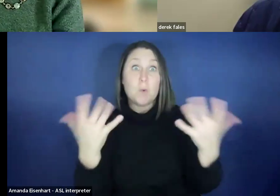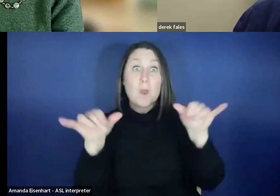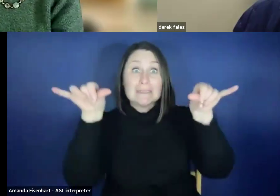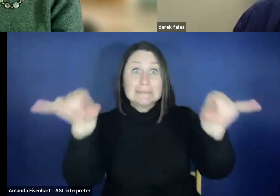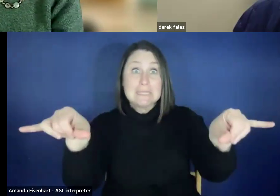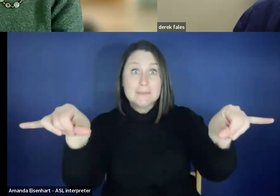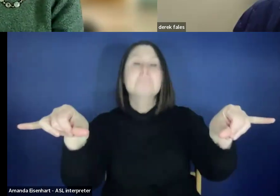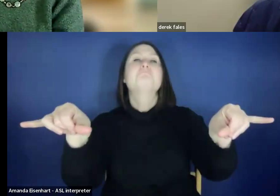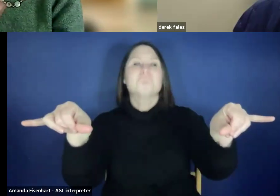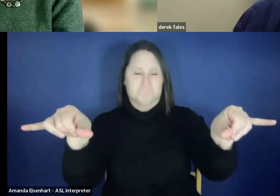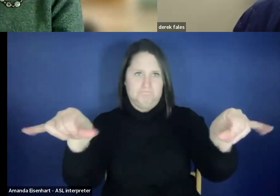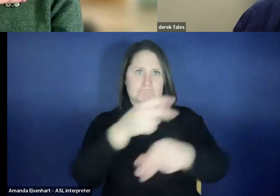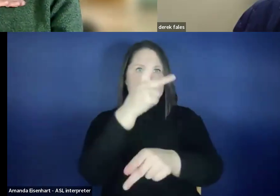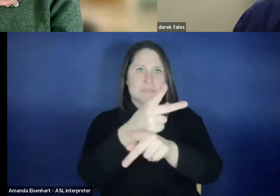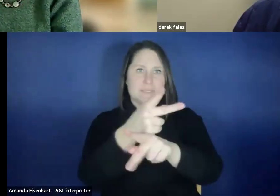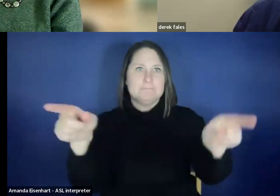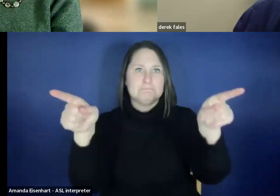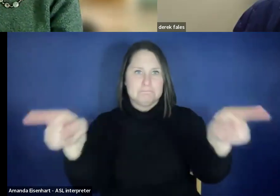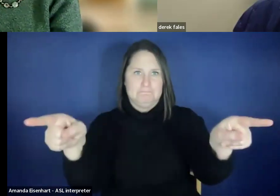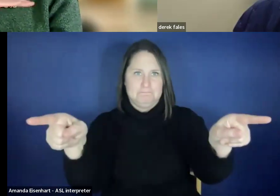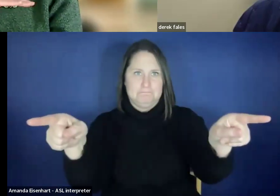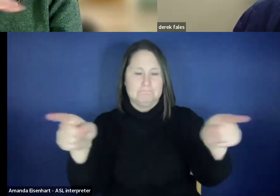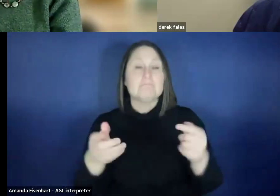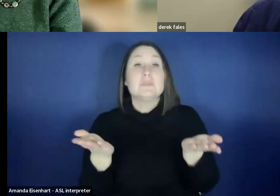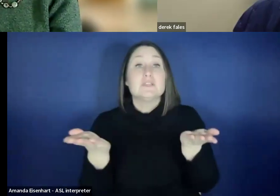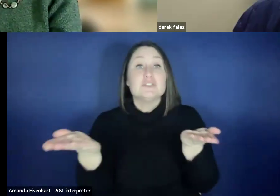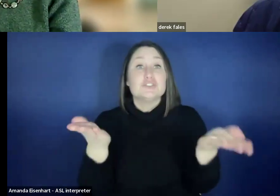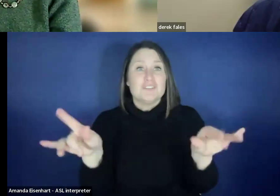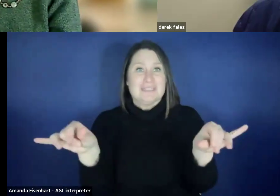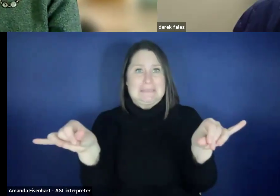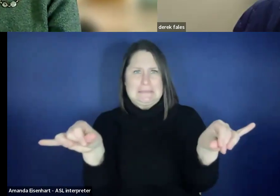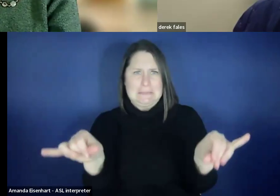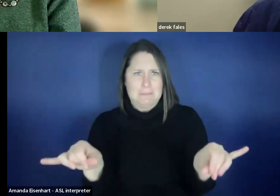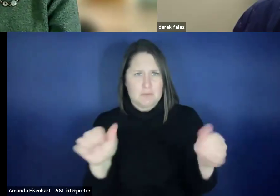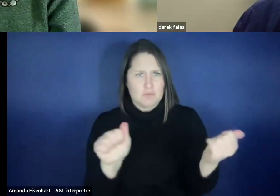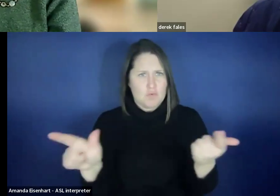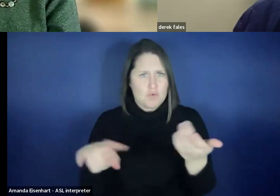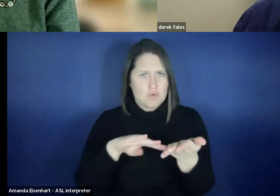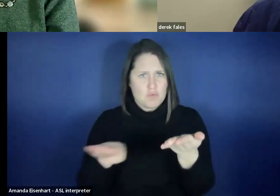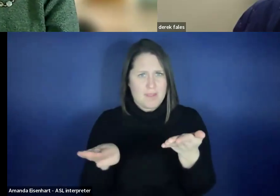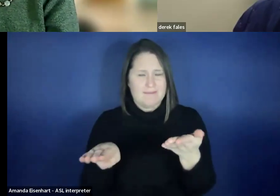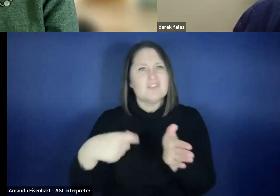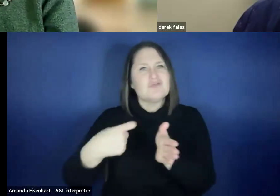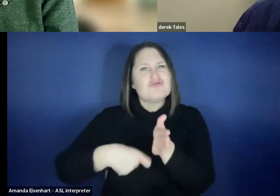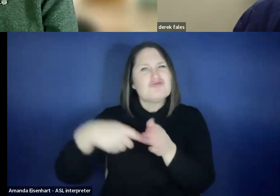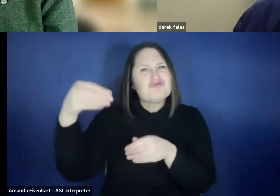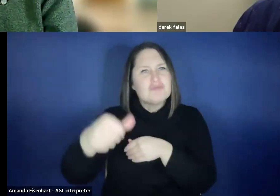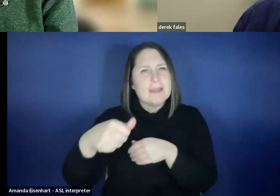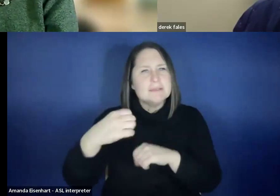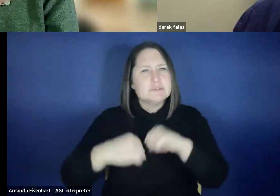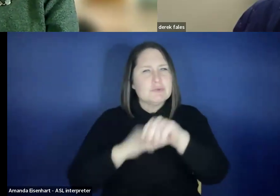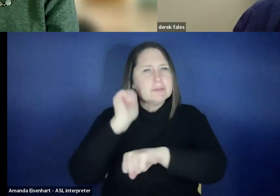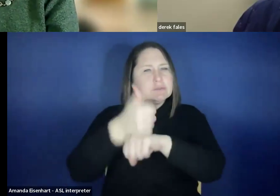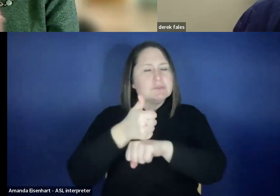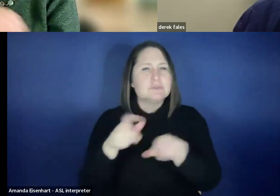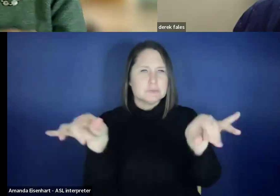rate structure such that the similar services across all the waivers will maintain,